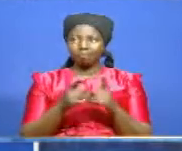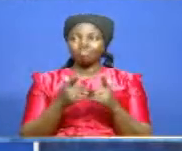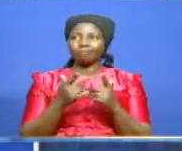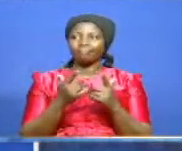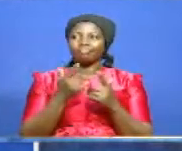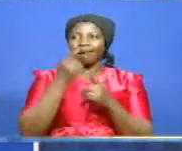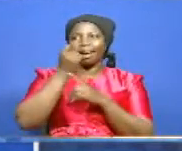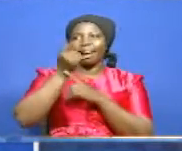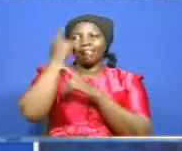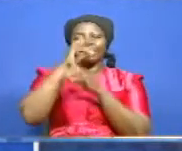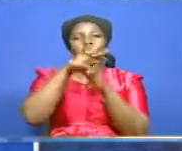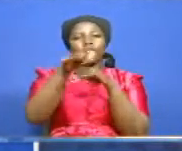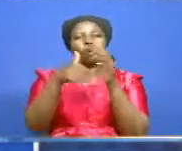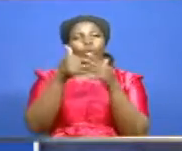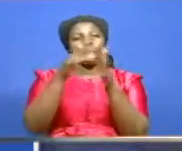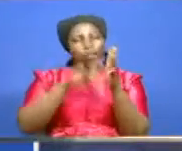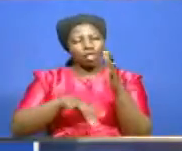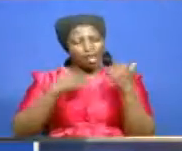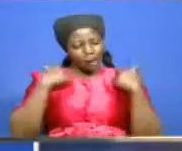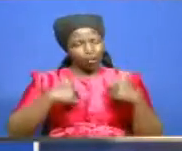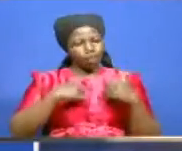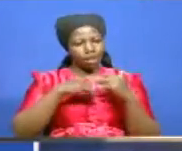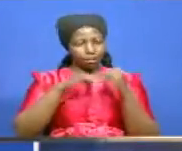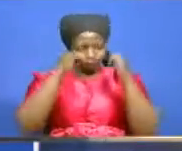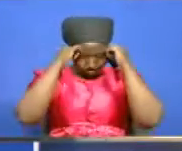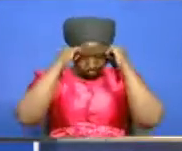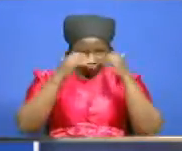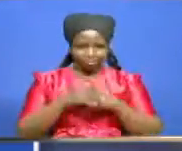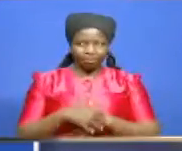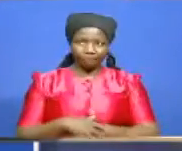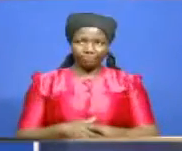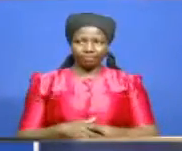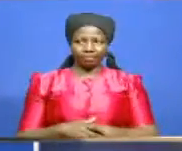and to understand all that I'm reading.